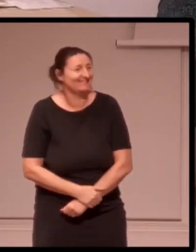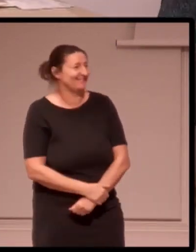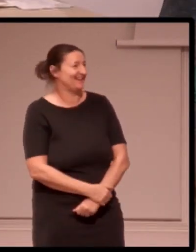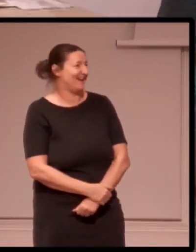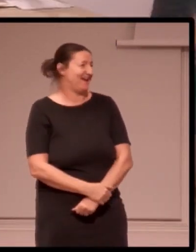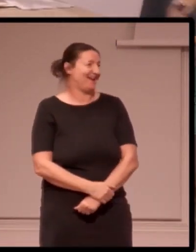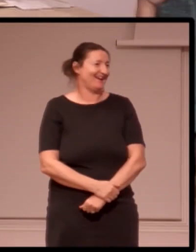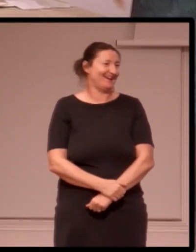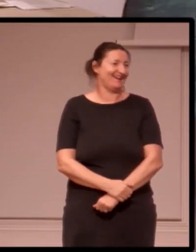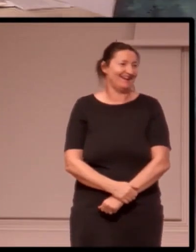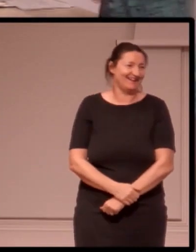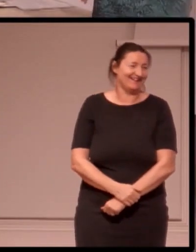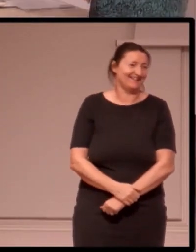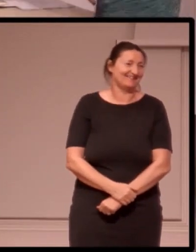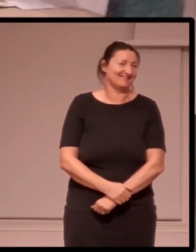Thank you.